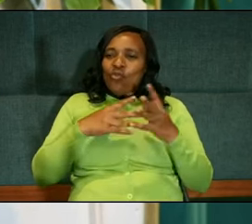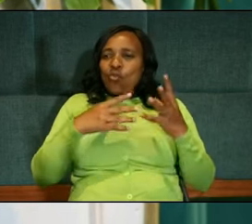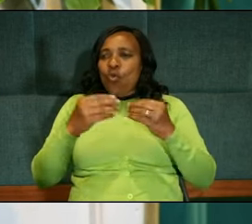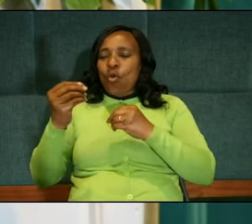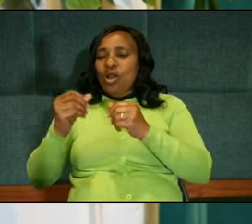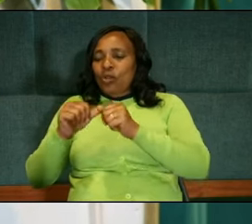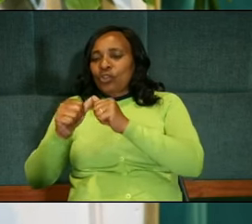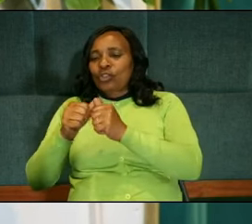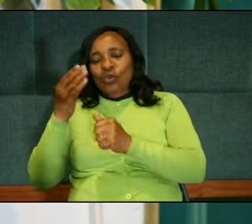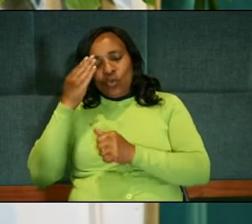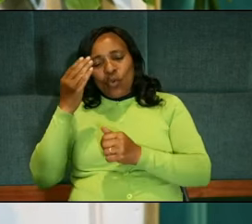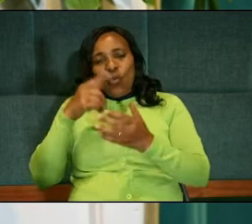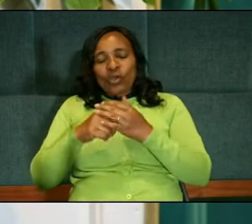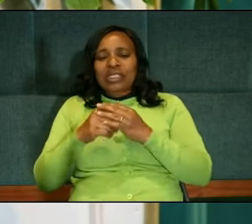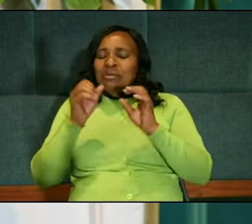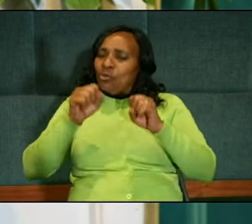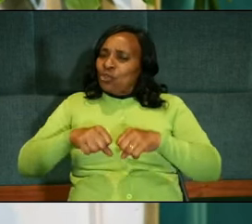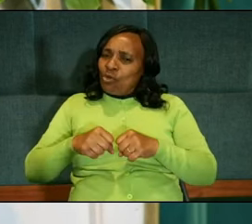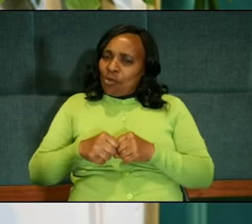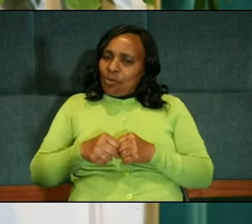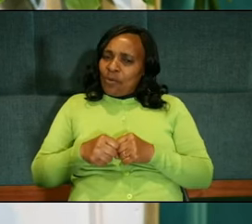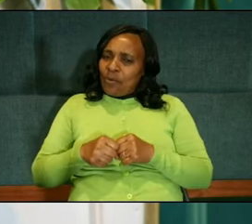know it's genuine. Is it possible?